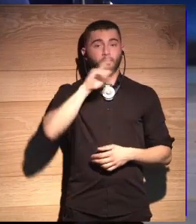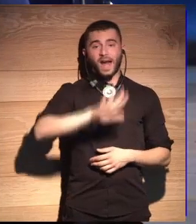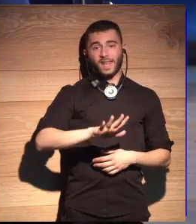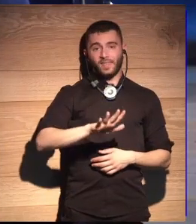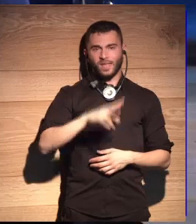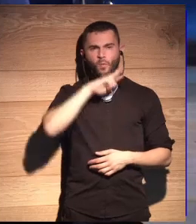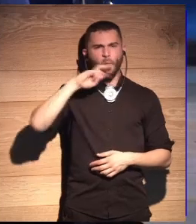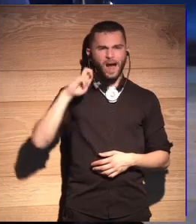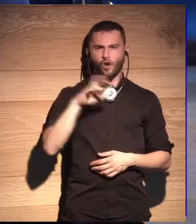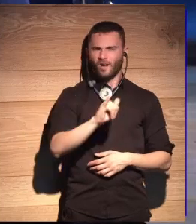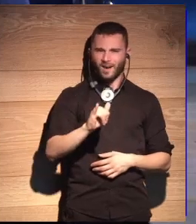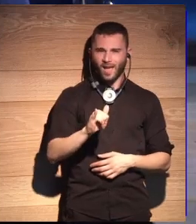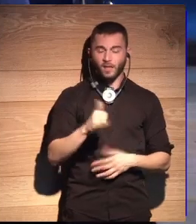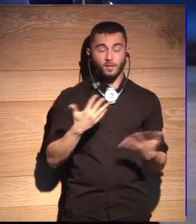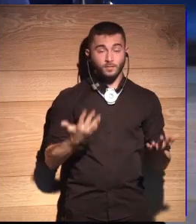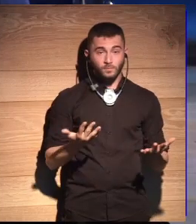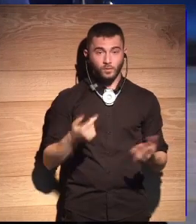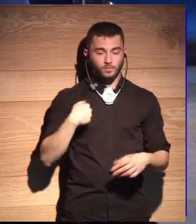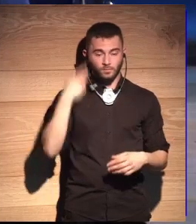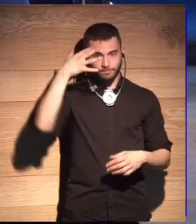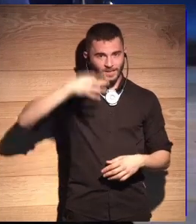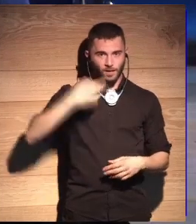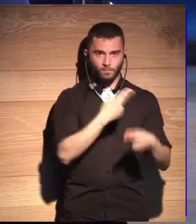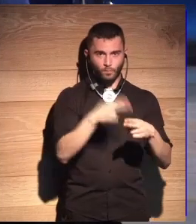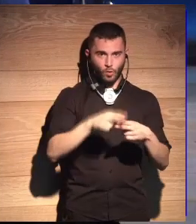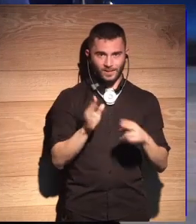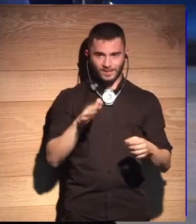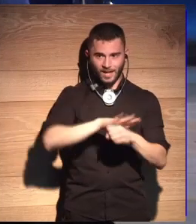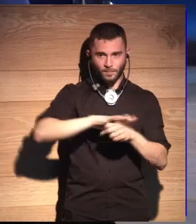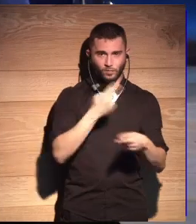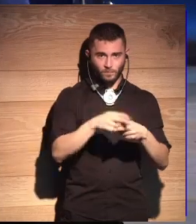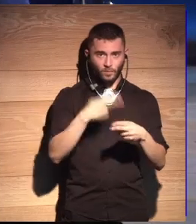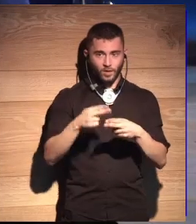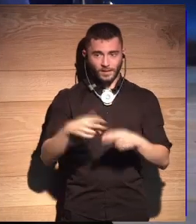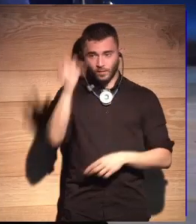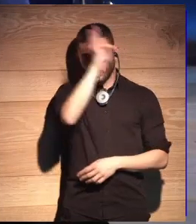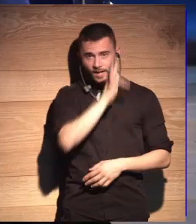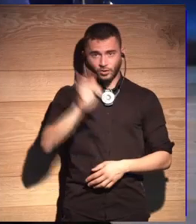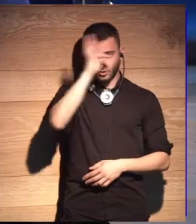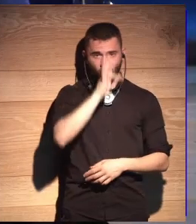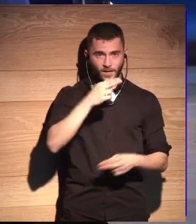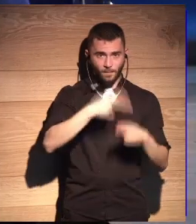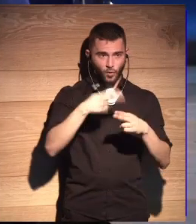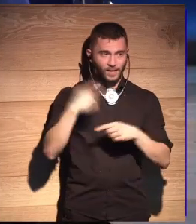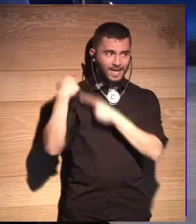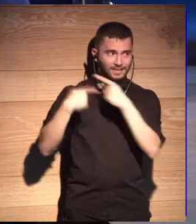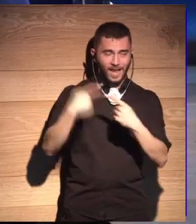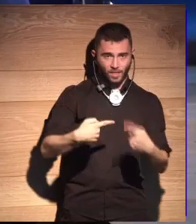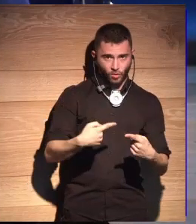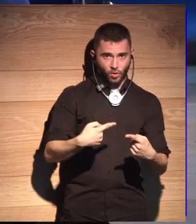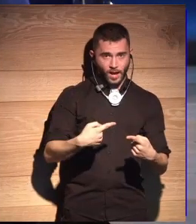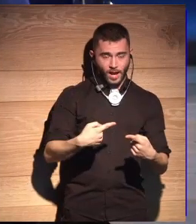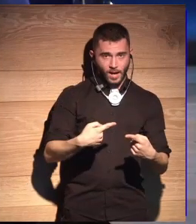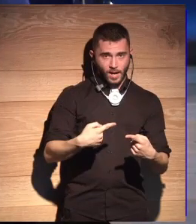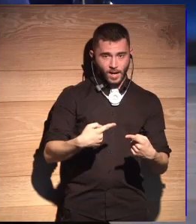you know, in politics, there is a traditional political theory that goes back to the political theorist